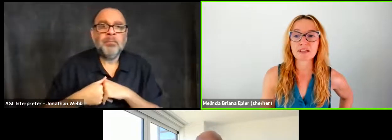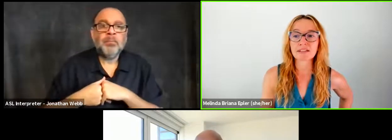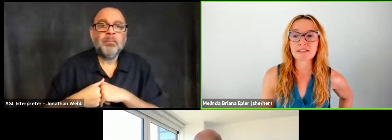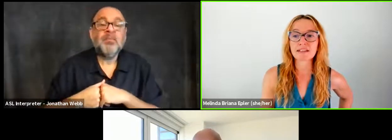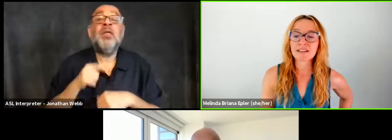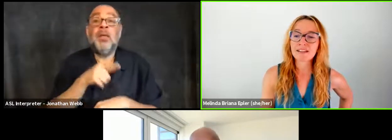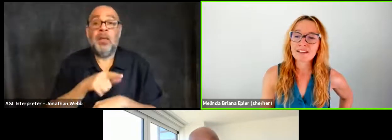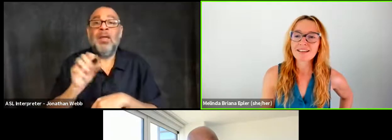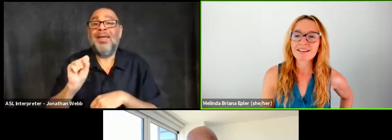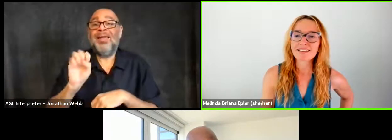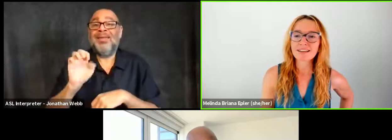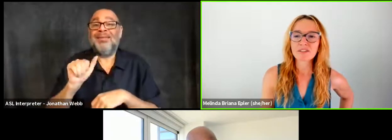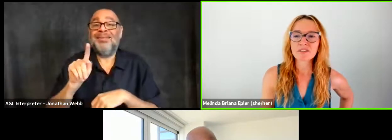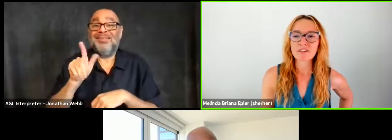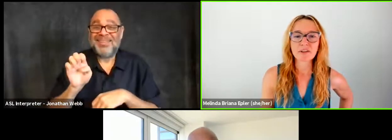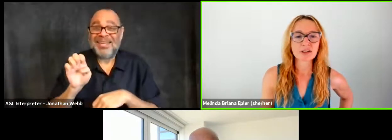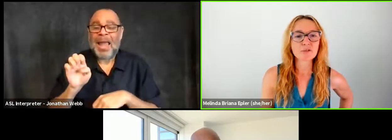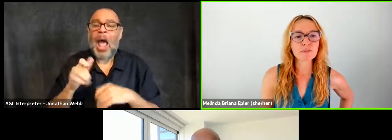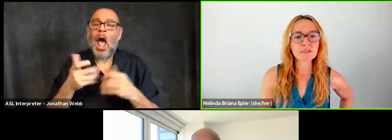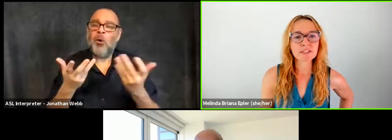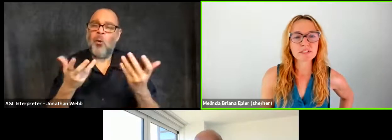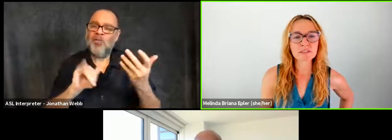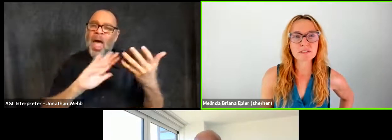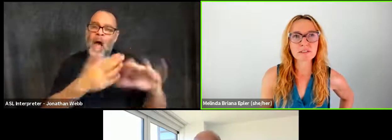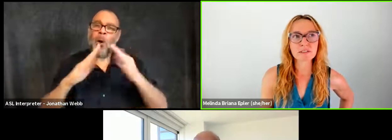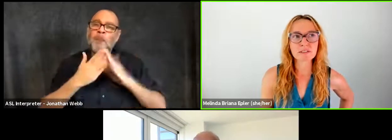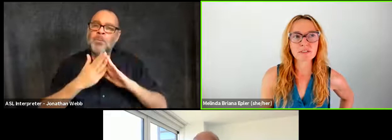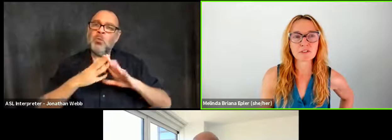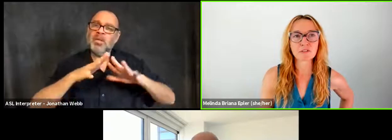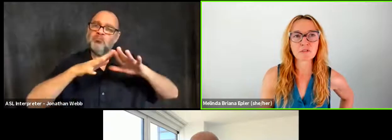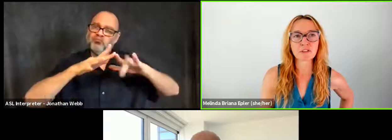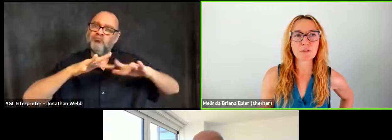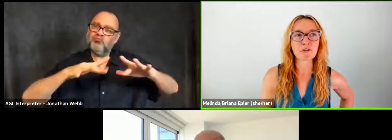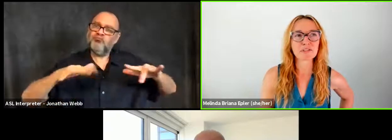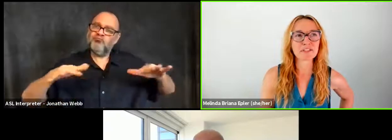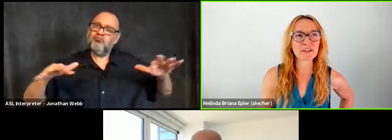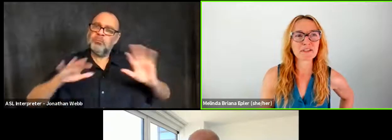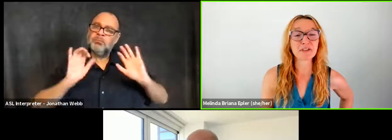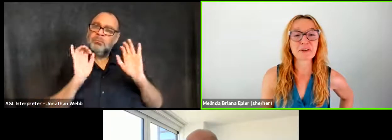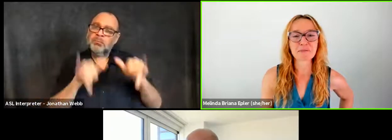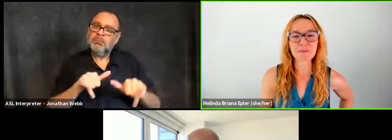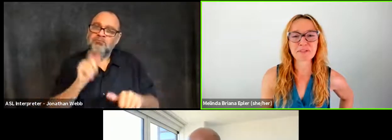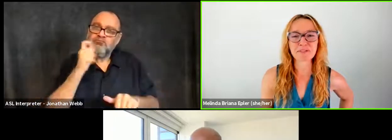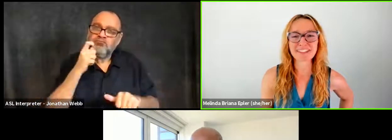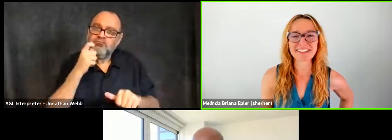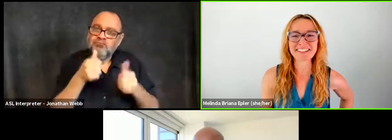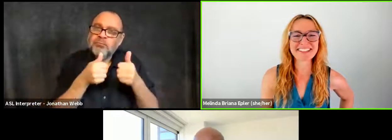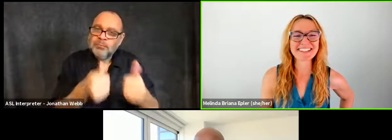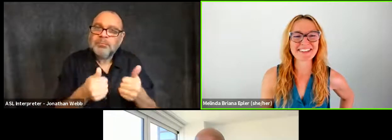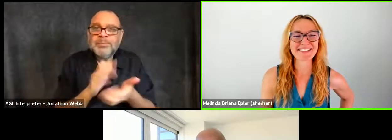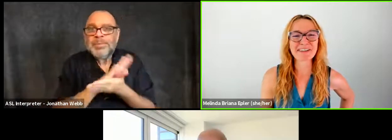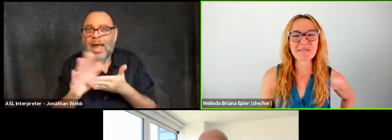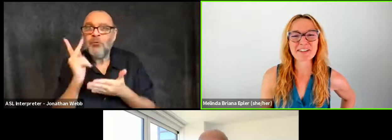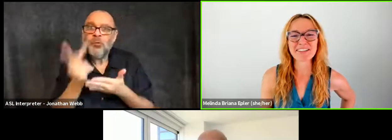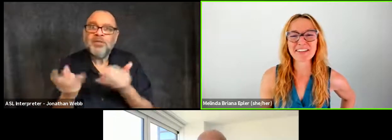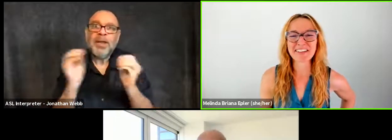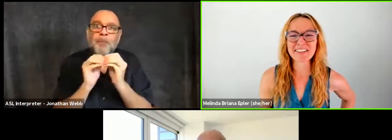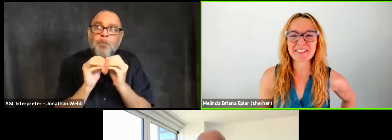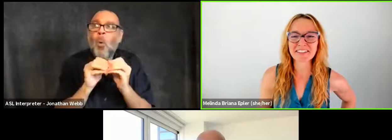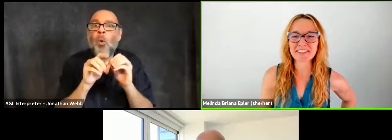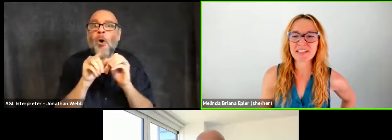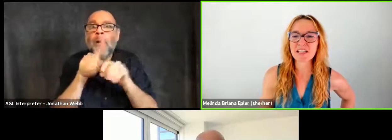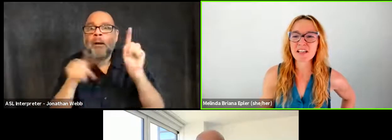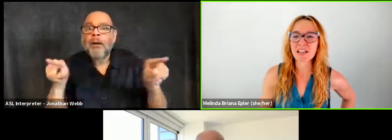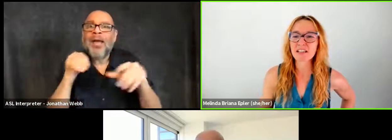couples and ads. Yeah, I grew up in Seattle, and there are definitely parts of Seattle that are more diverse and are parts of Seattle